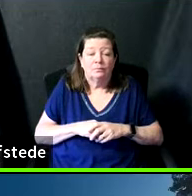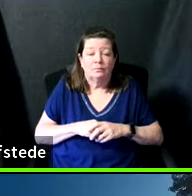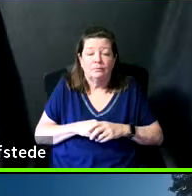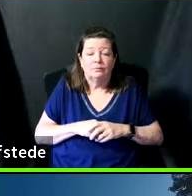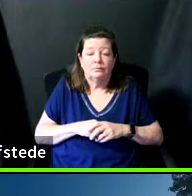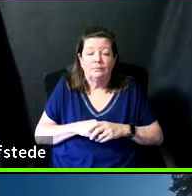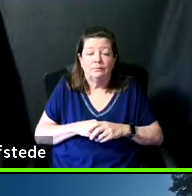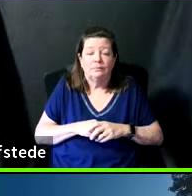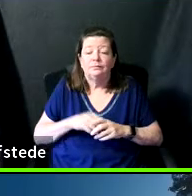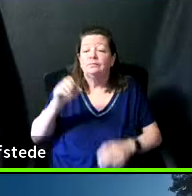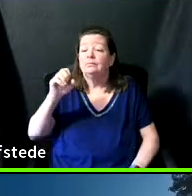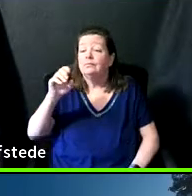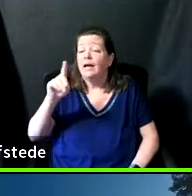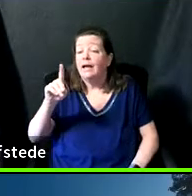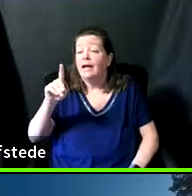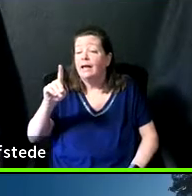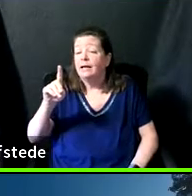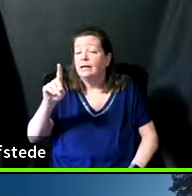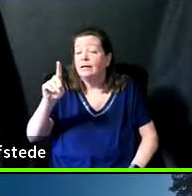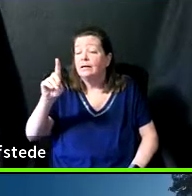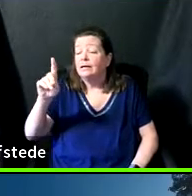Ed or Dina, Brooke,